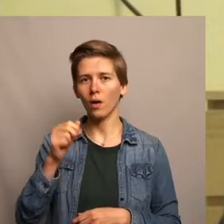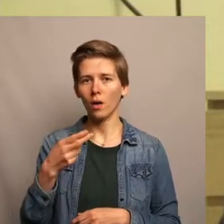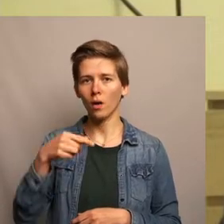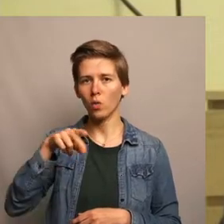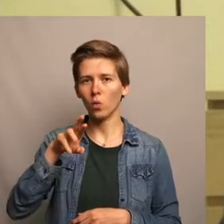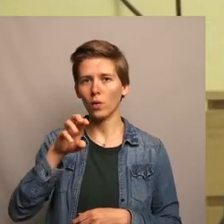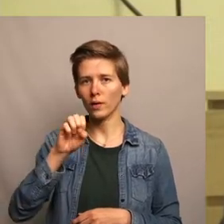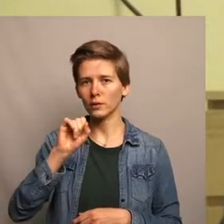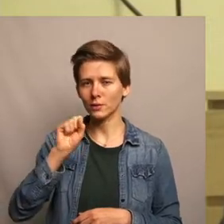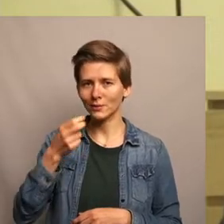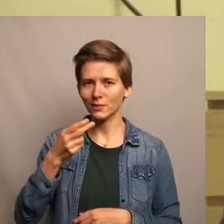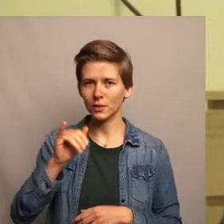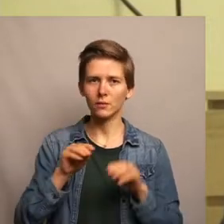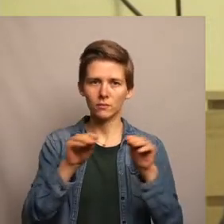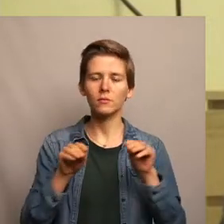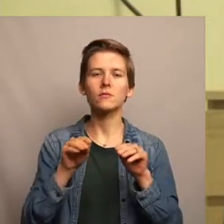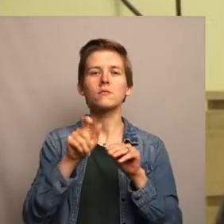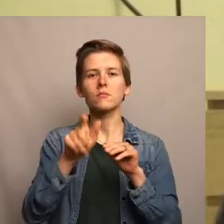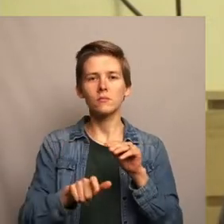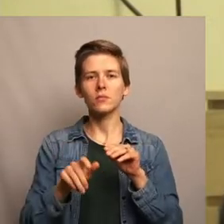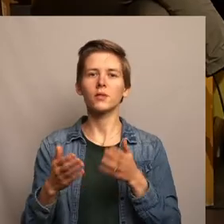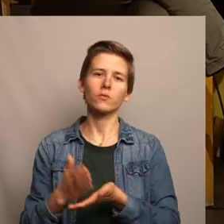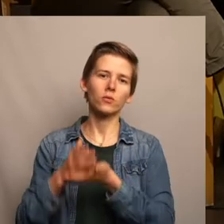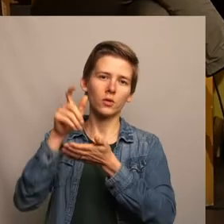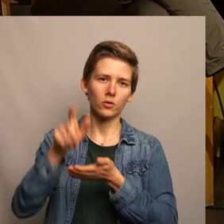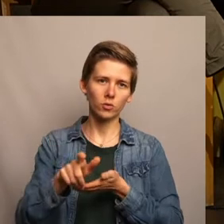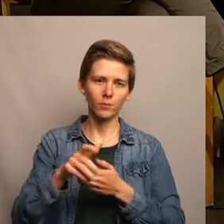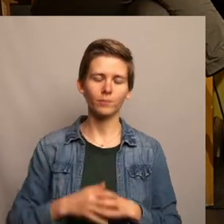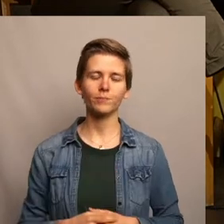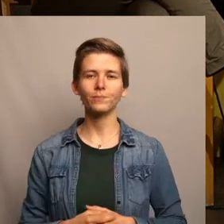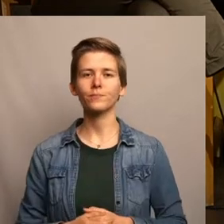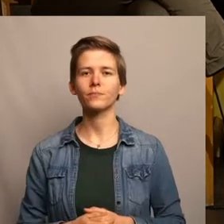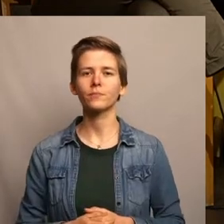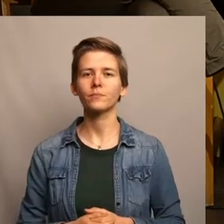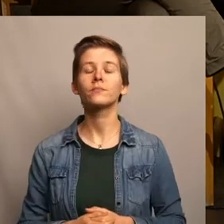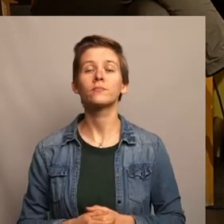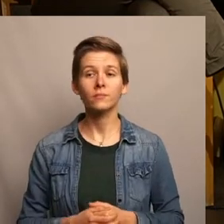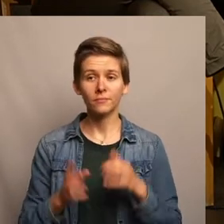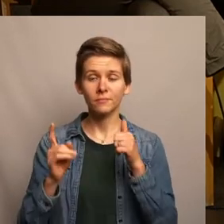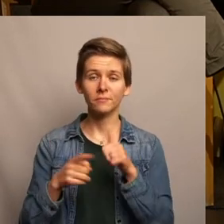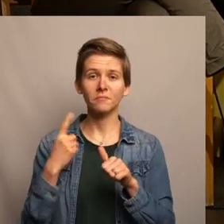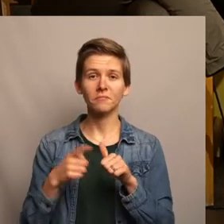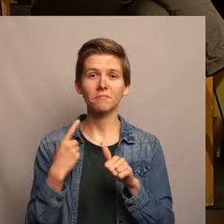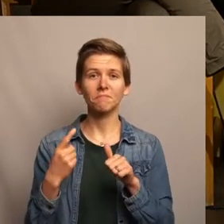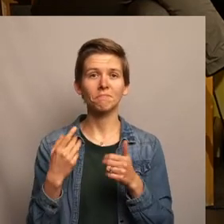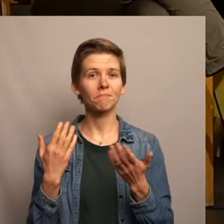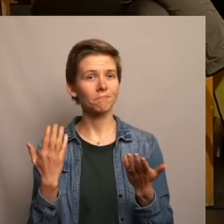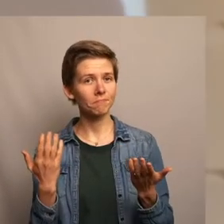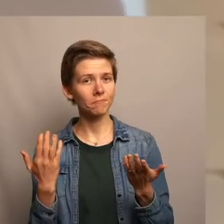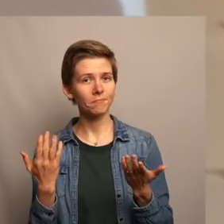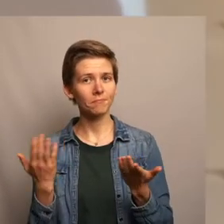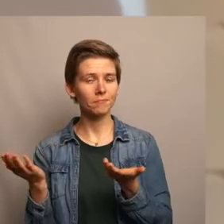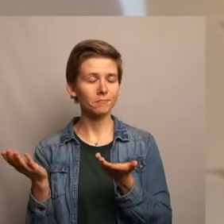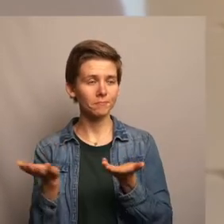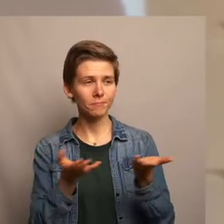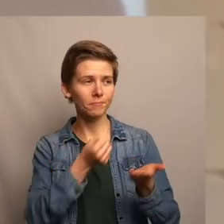curator. Welcome everyone. And from the start, probably just I will give the floor or the